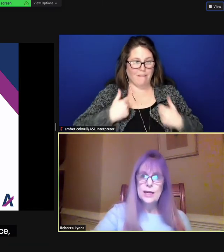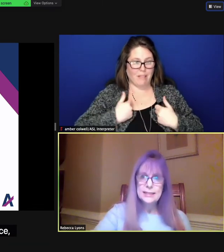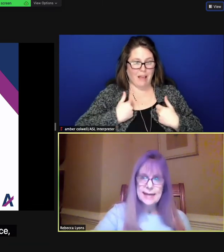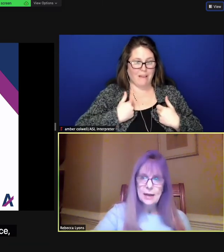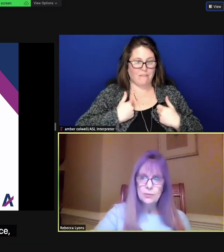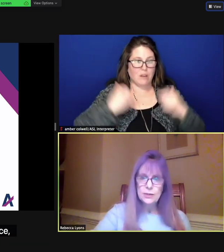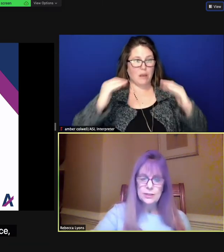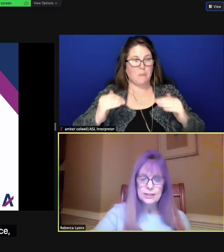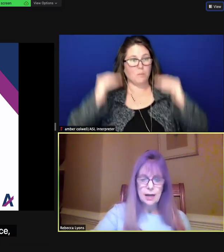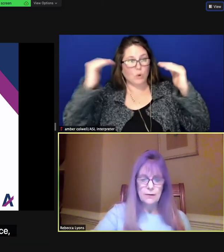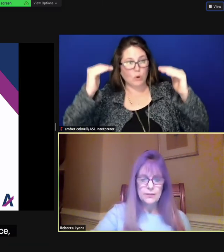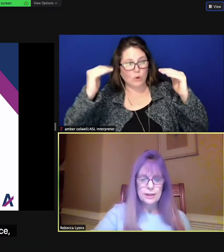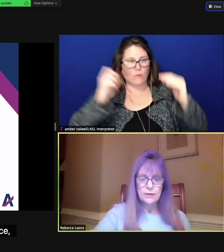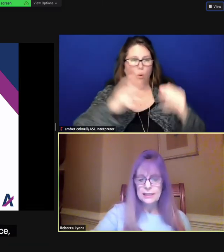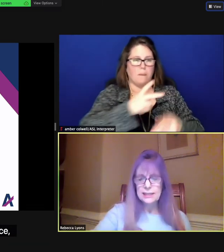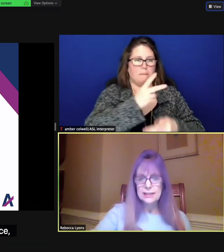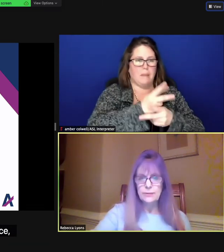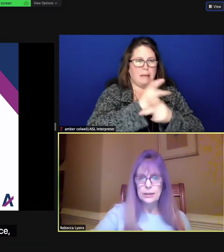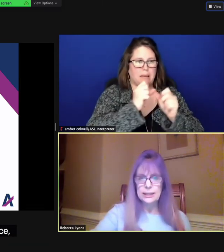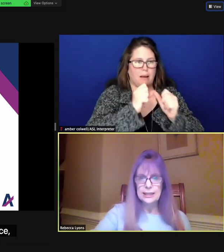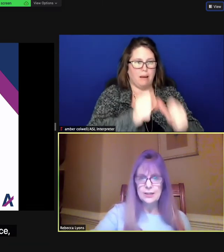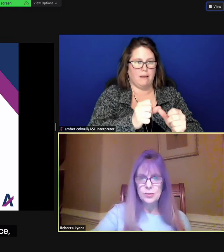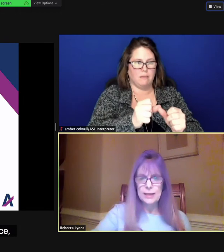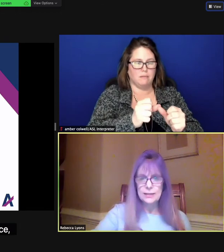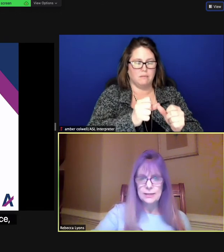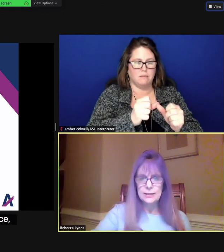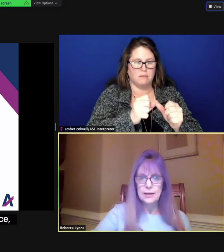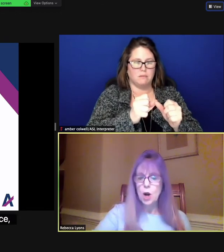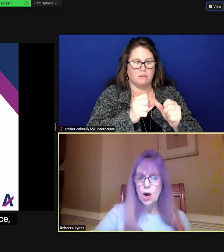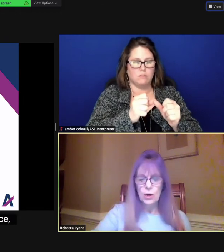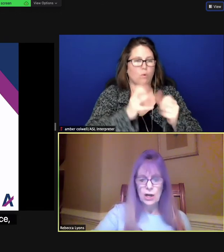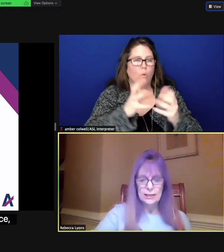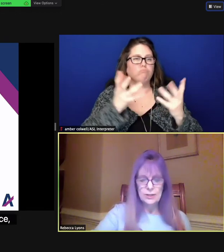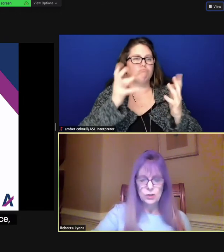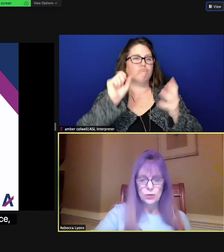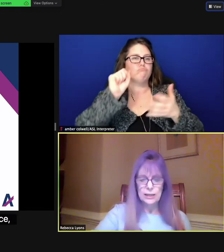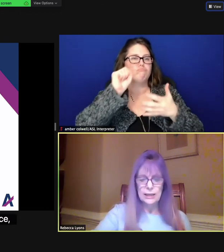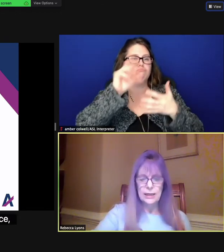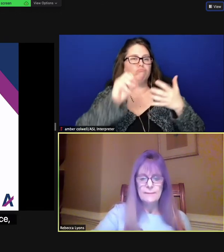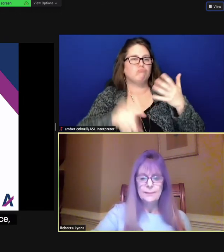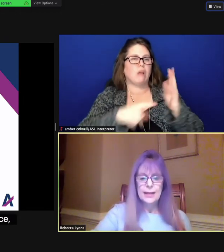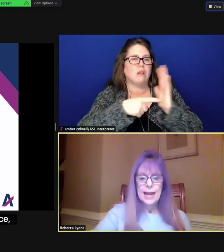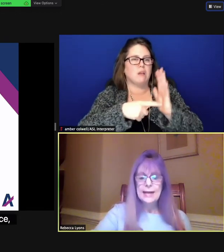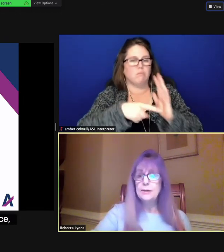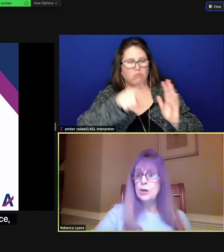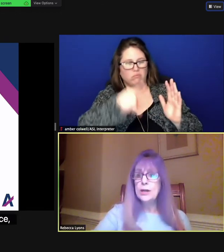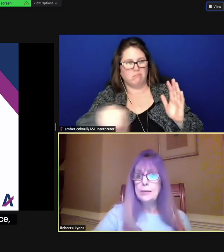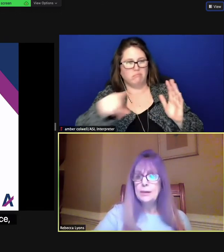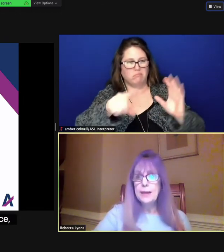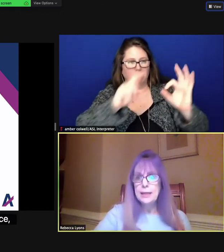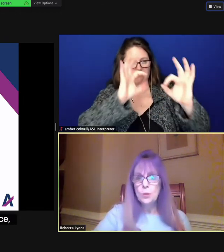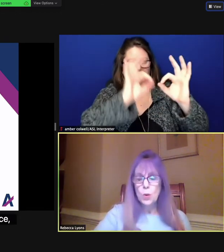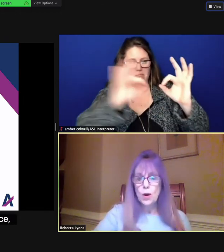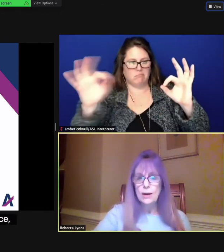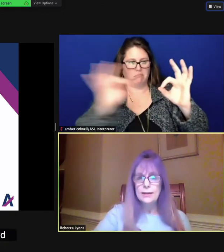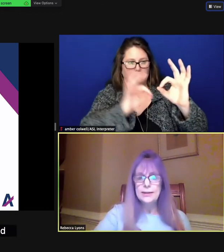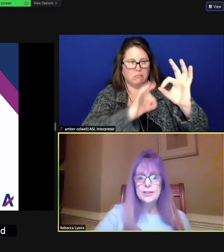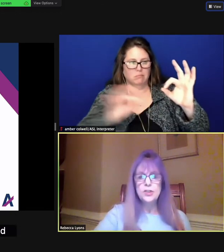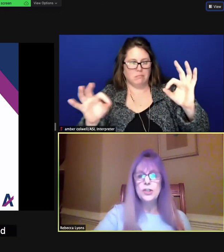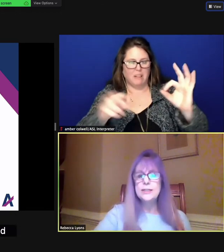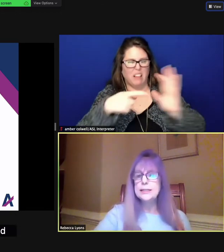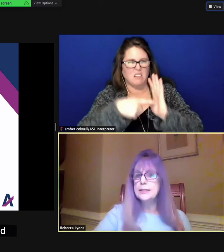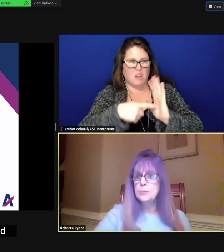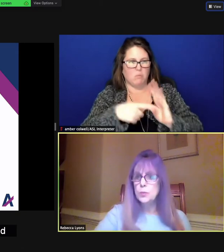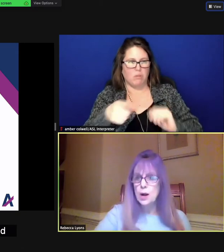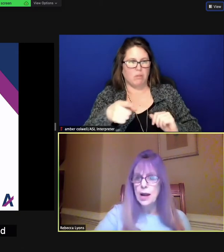So examples of some of the disability expenses are on this screen, and there can be many more. This